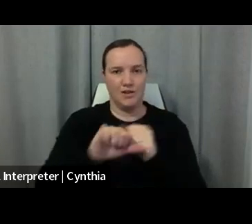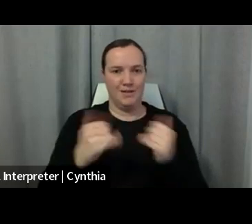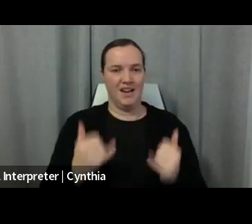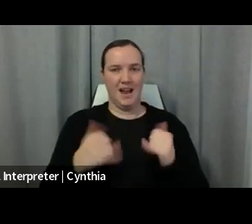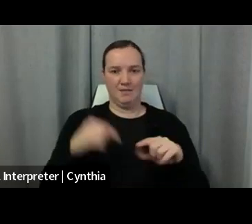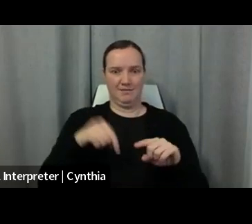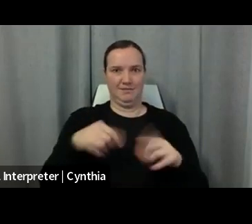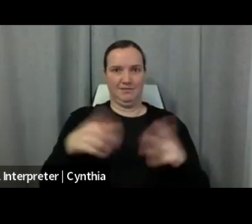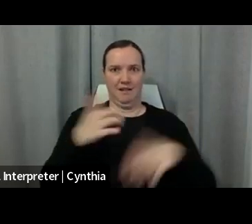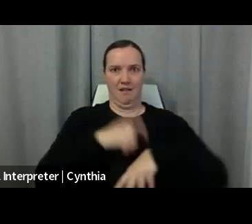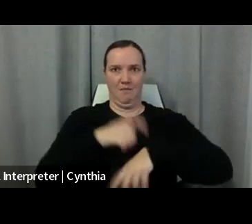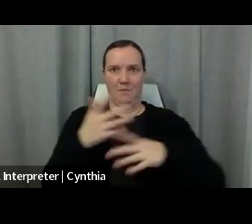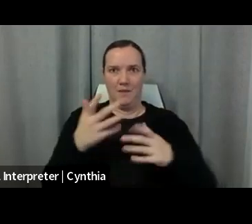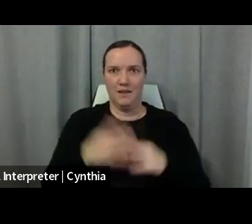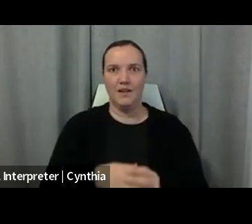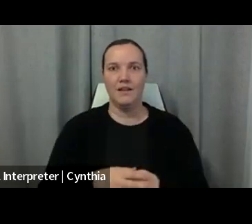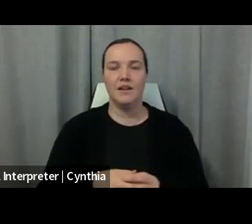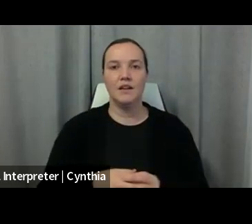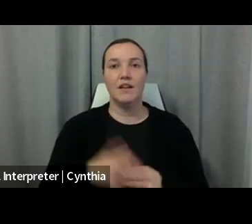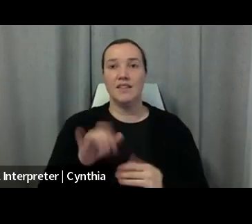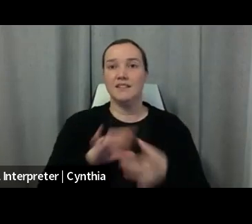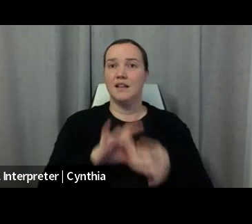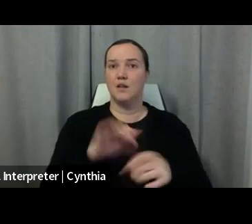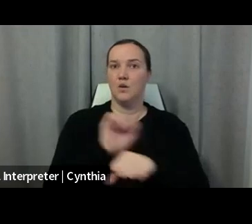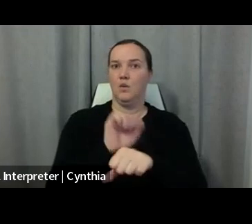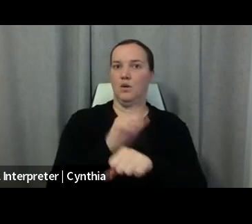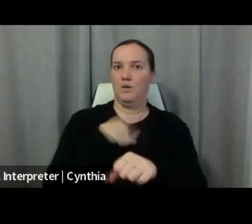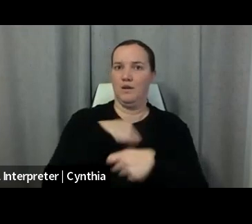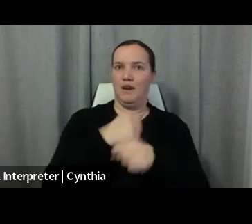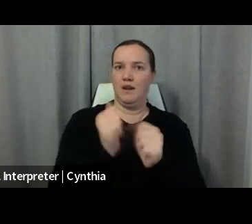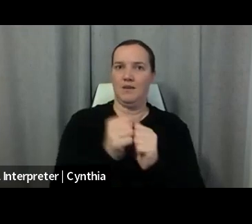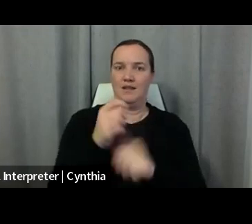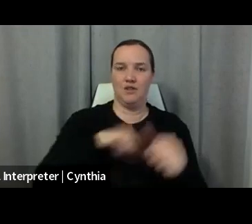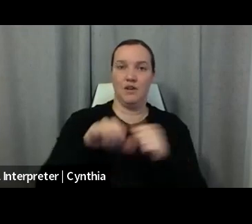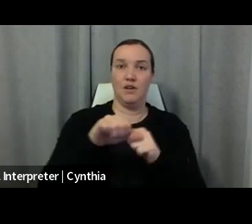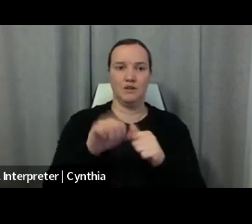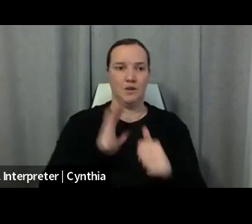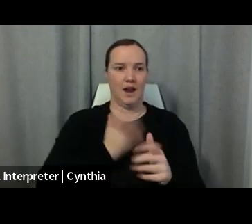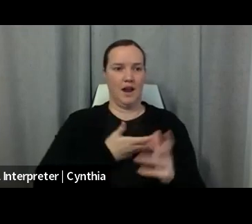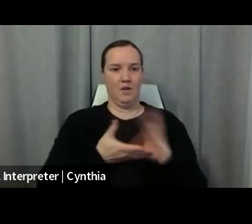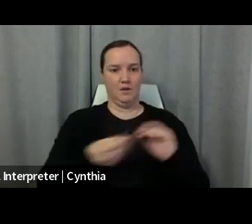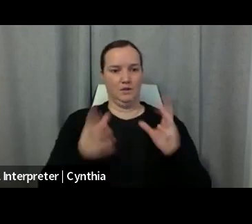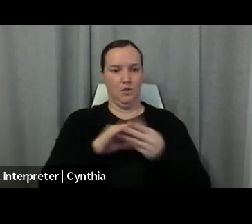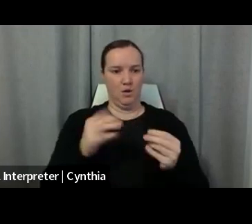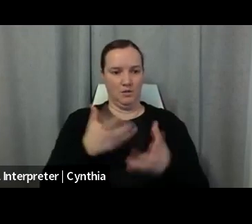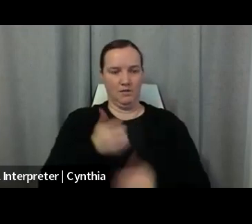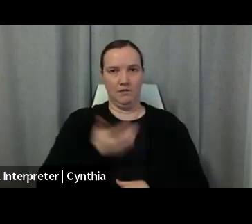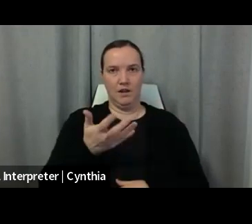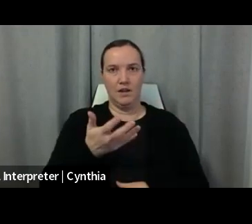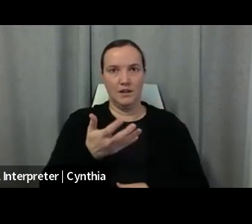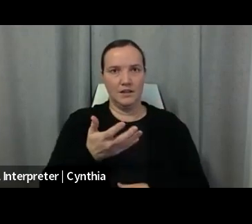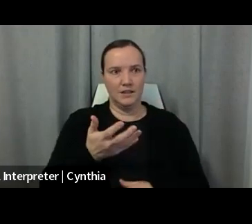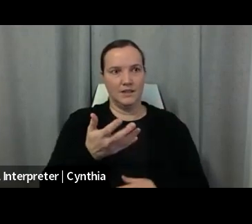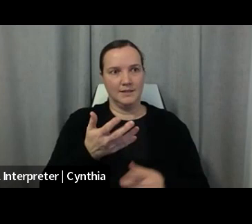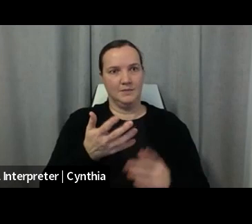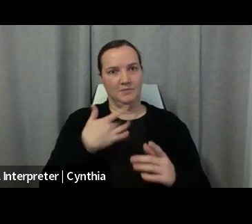in terms of the work you want to create with each other, because I think to tell the kinds of stories we want to tell, I think that our answers, particularly when we're telling stories about relived